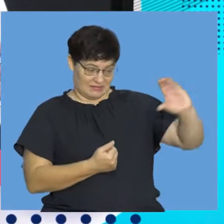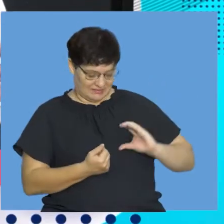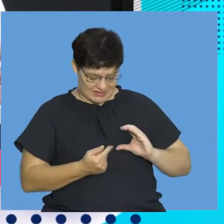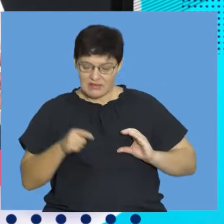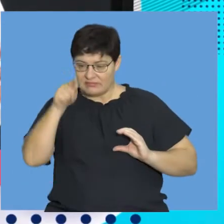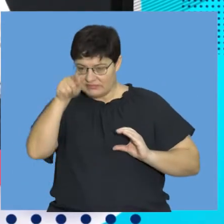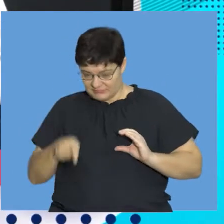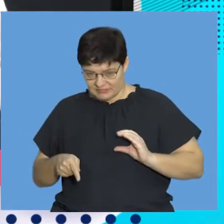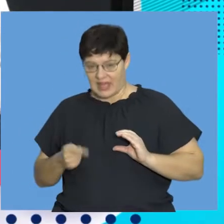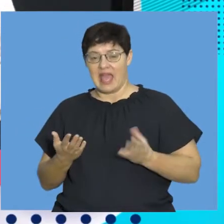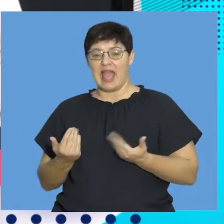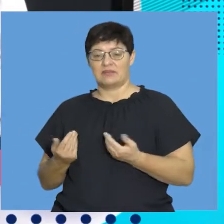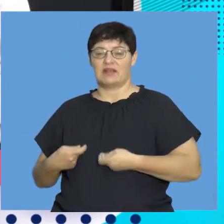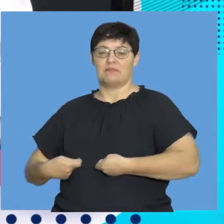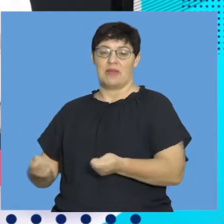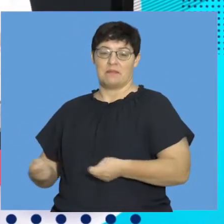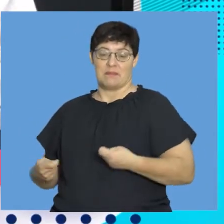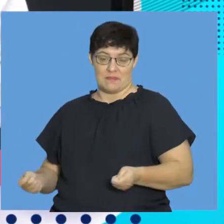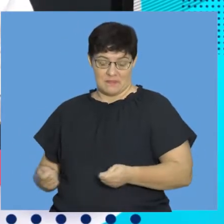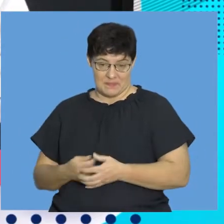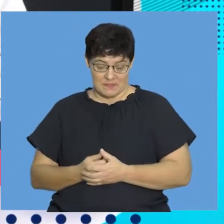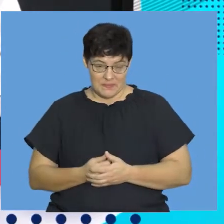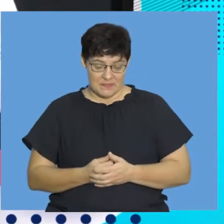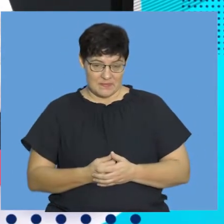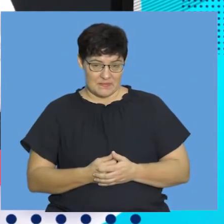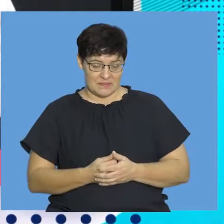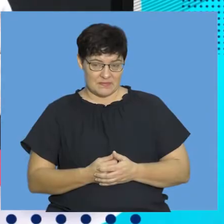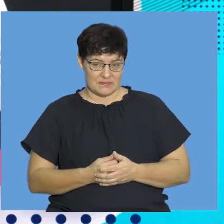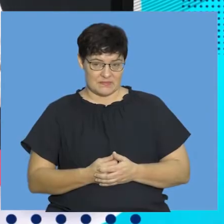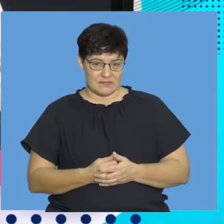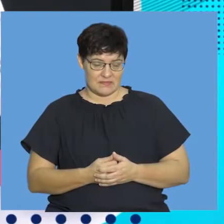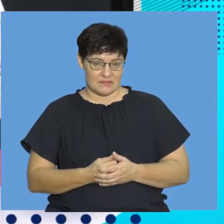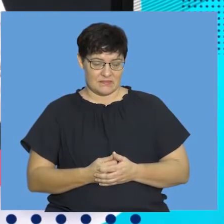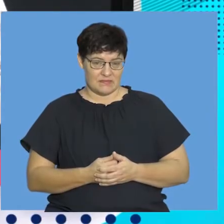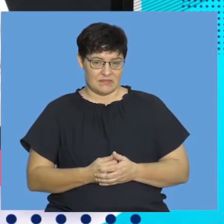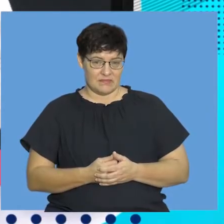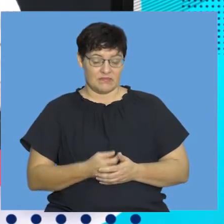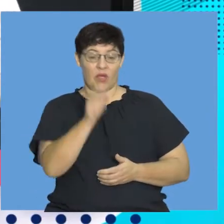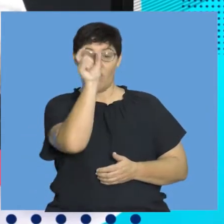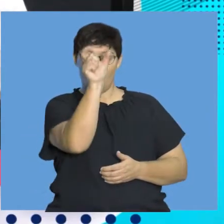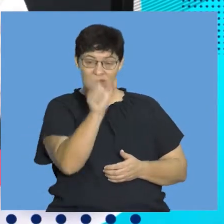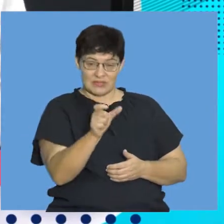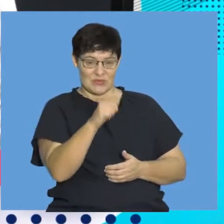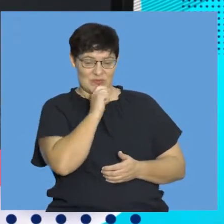my expected payments. Watch the use of the terminology